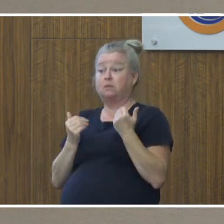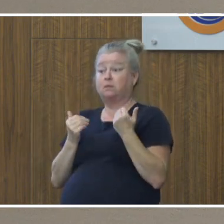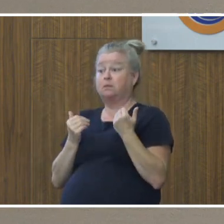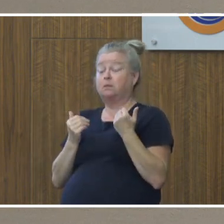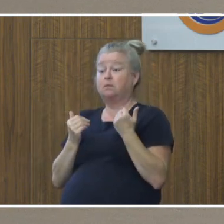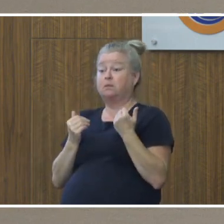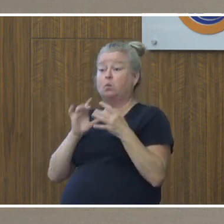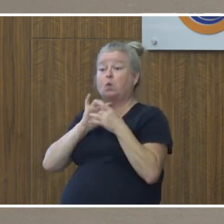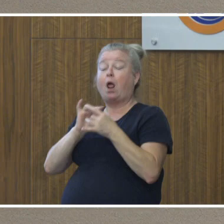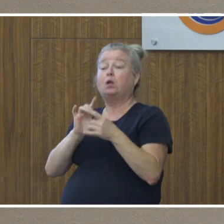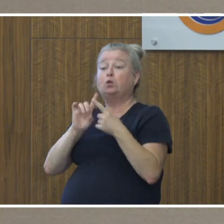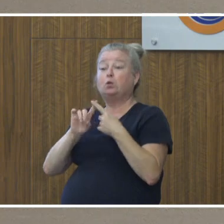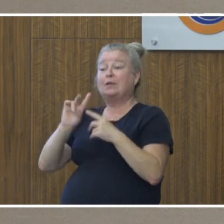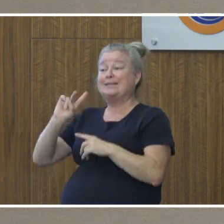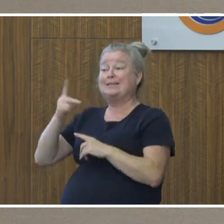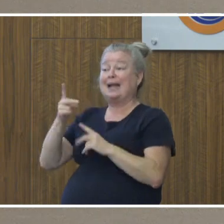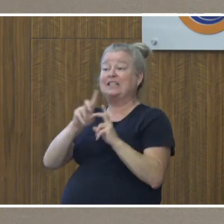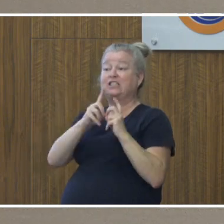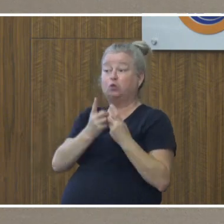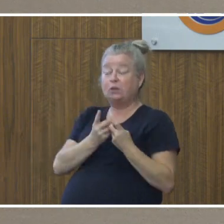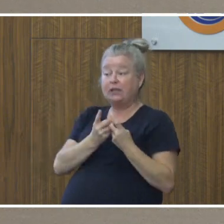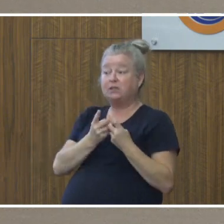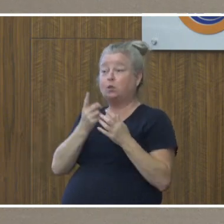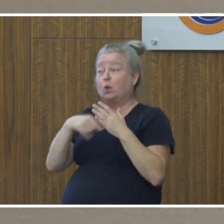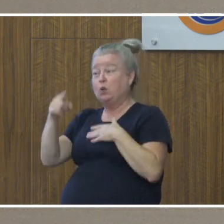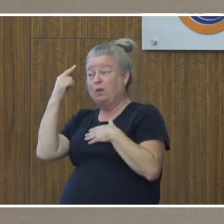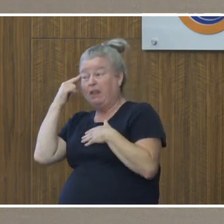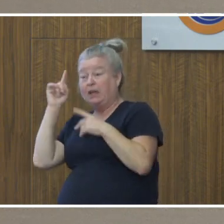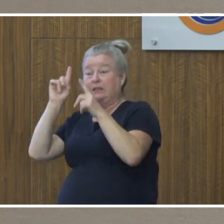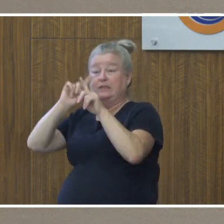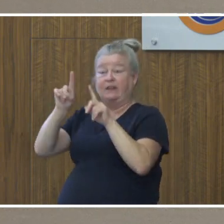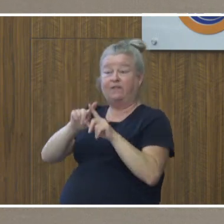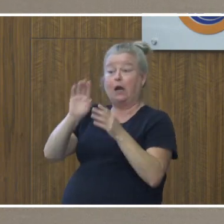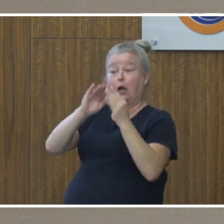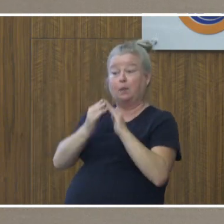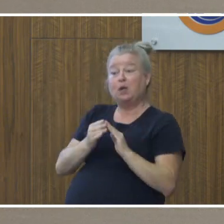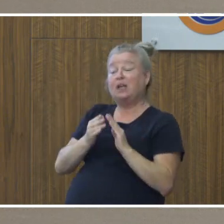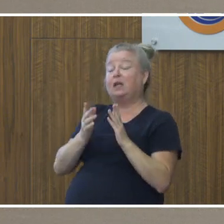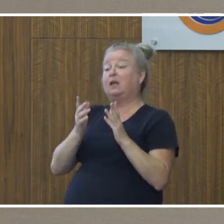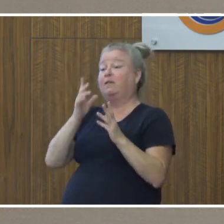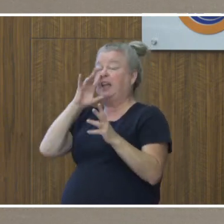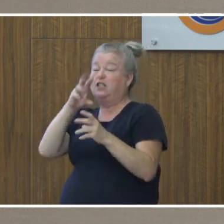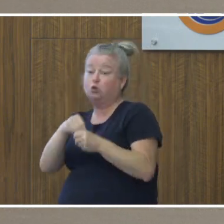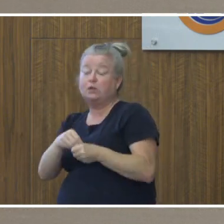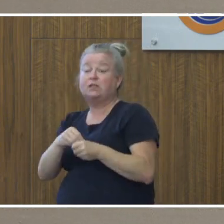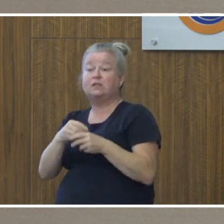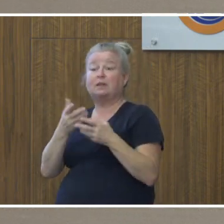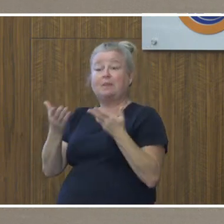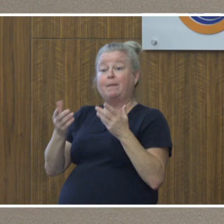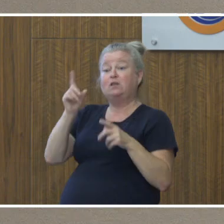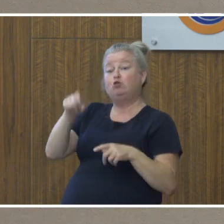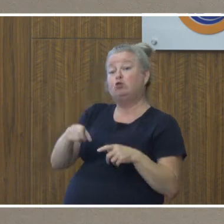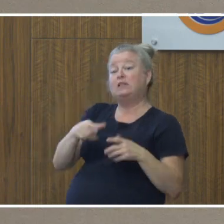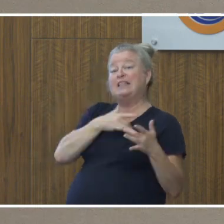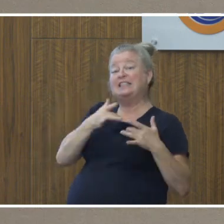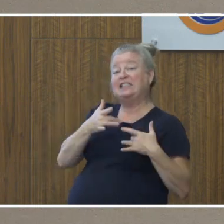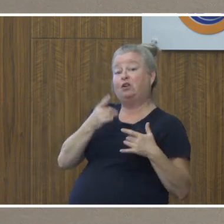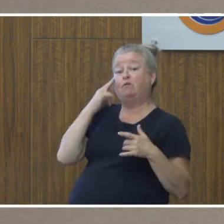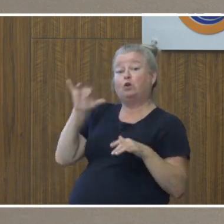comments in regard to the 2nd District, maybe what you think about different communities of interest and such that we maybe need to take into consideration for